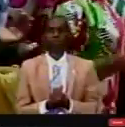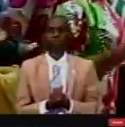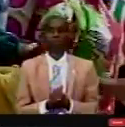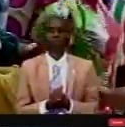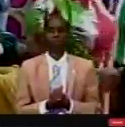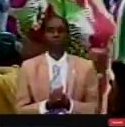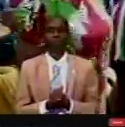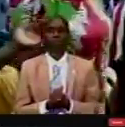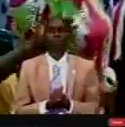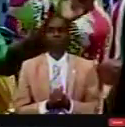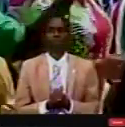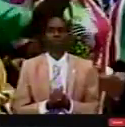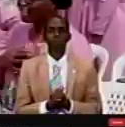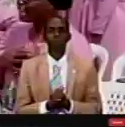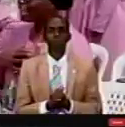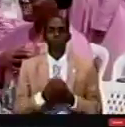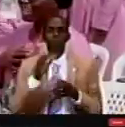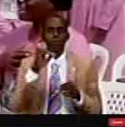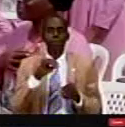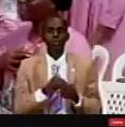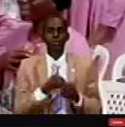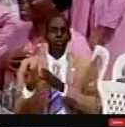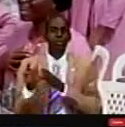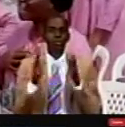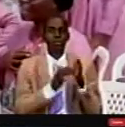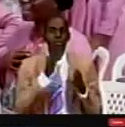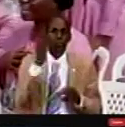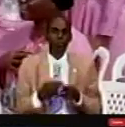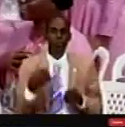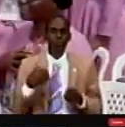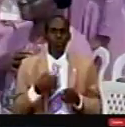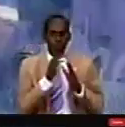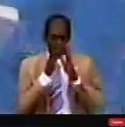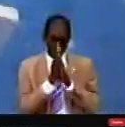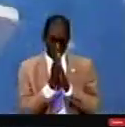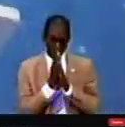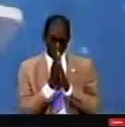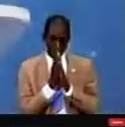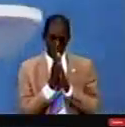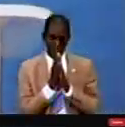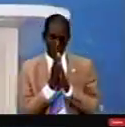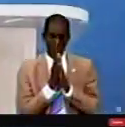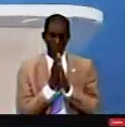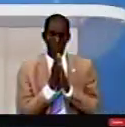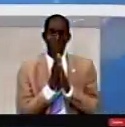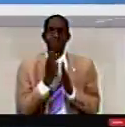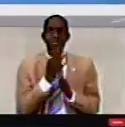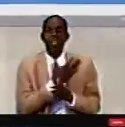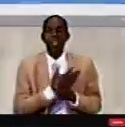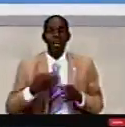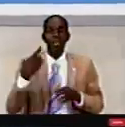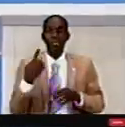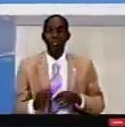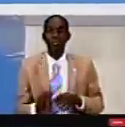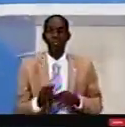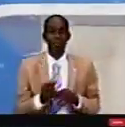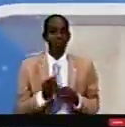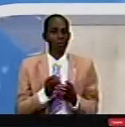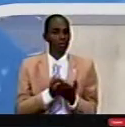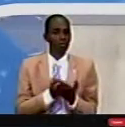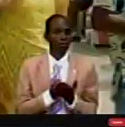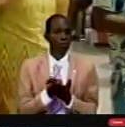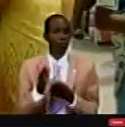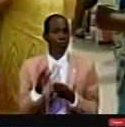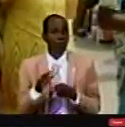in Jesus name we pray and the sincere consecrated submissive children